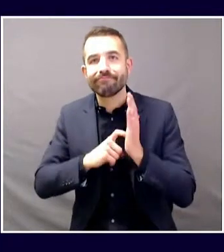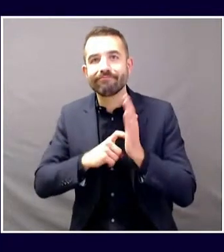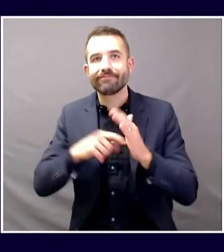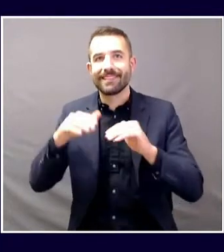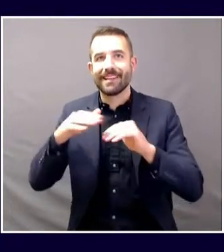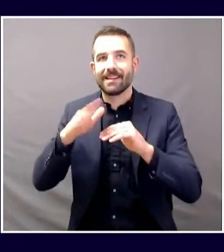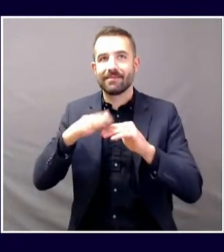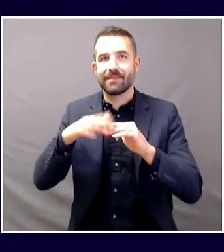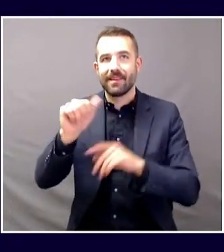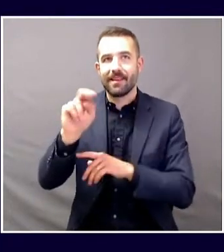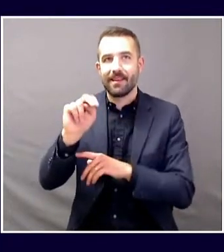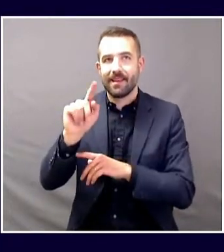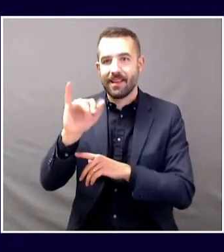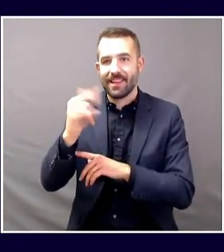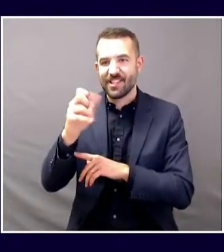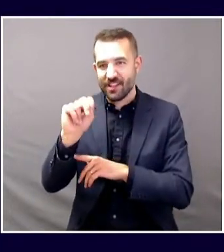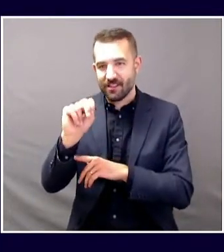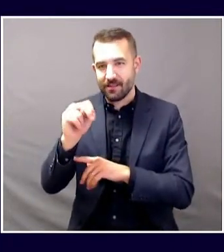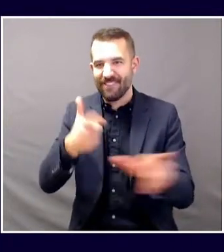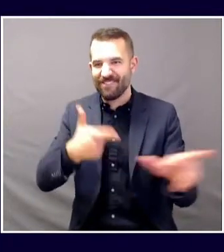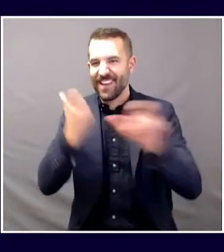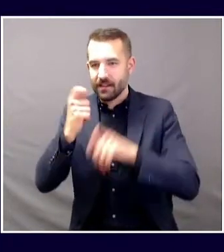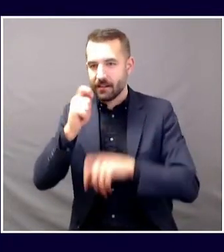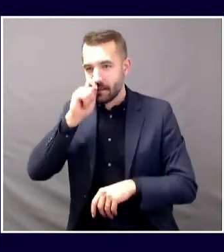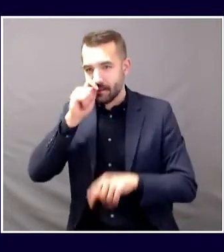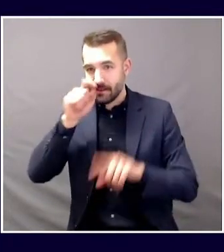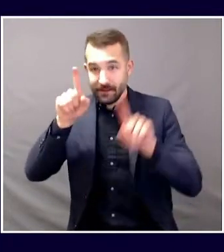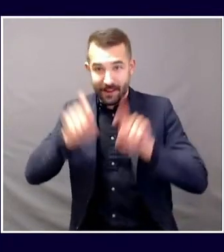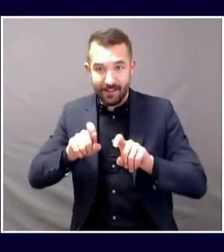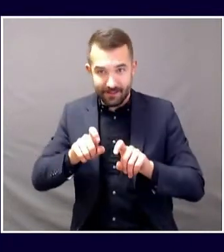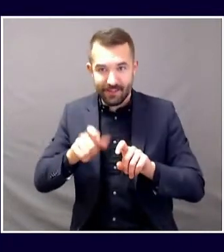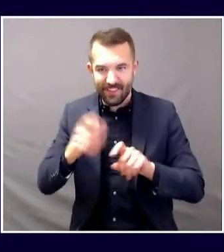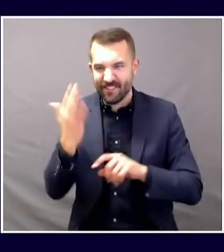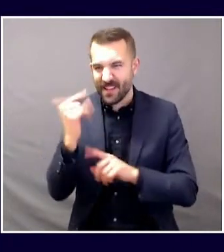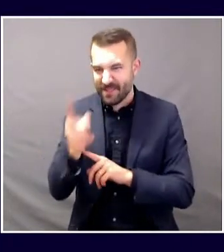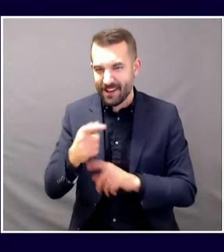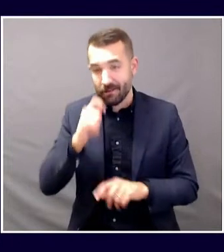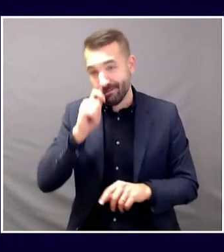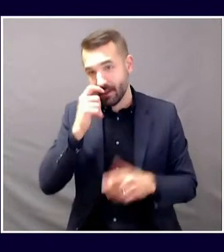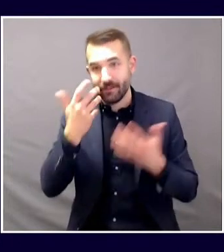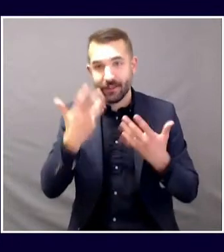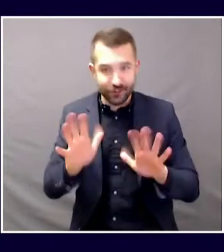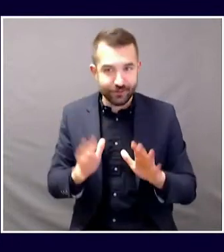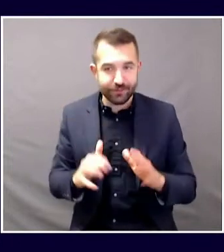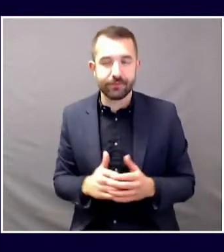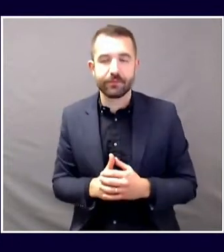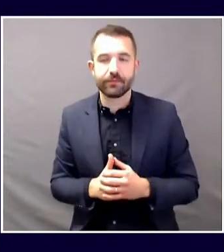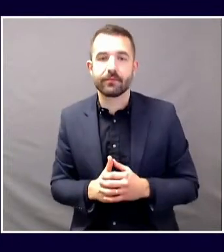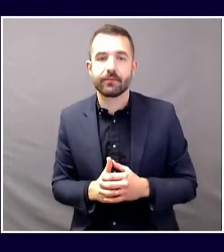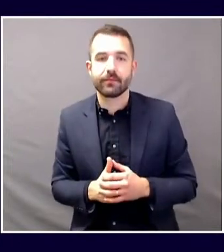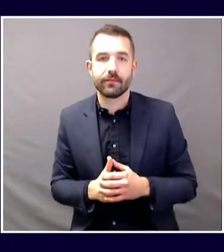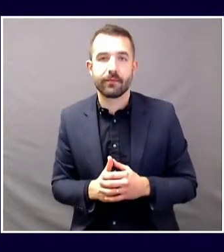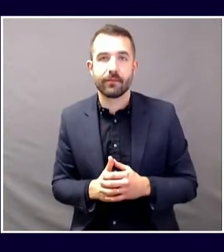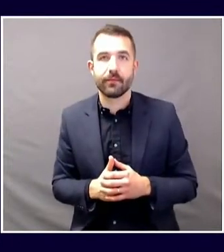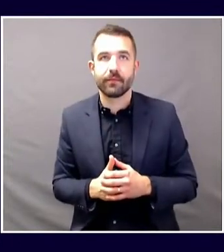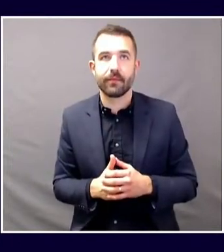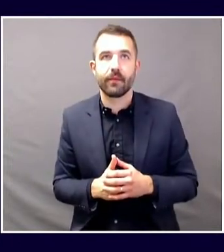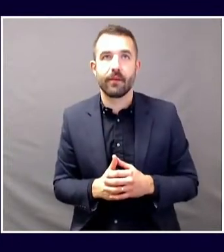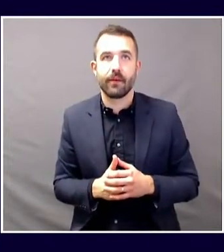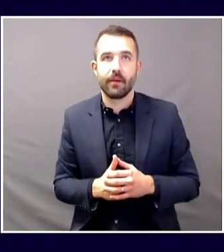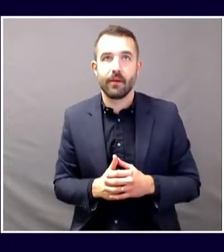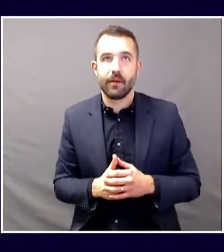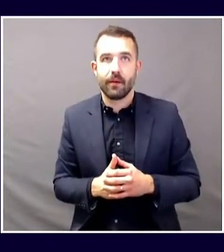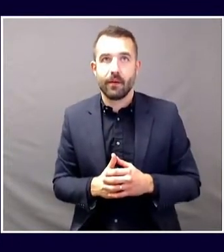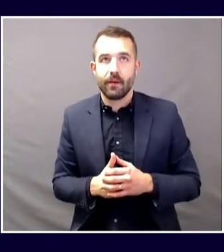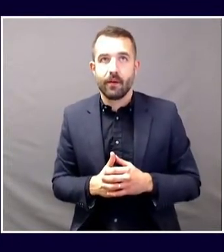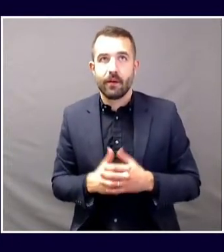But to be sure, Eric, part of that is in recognition, not just of a lower yield with those probables, given that everyone's got the